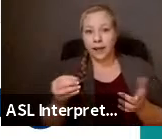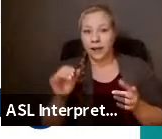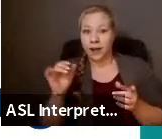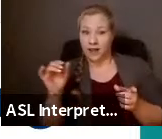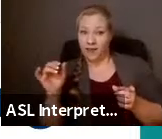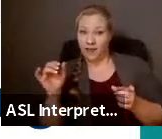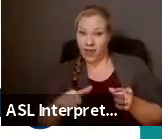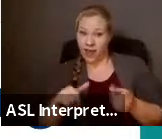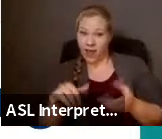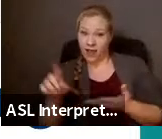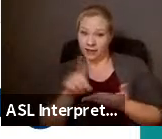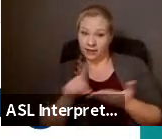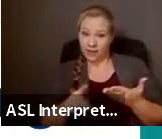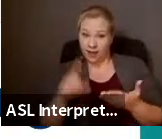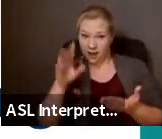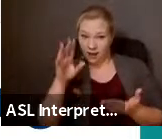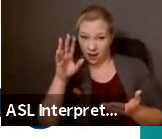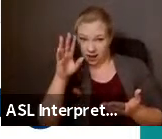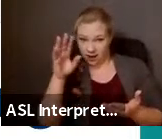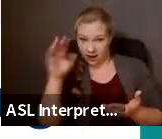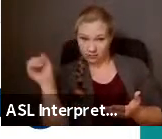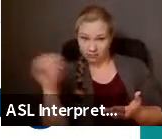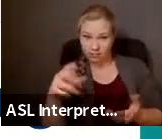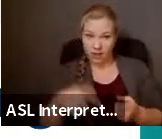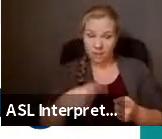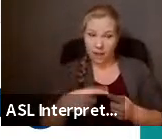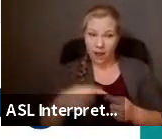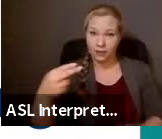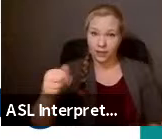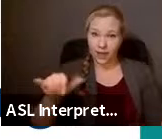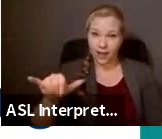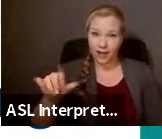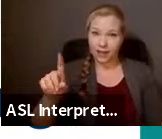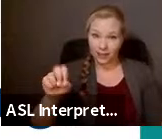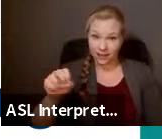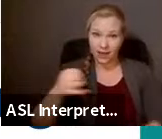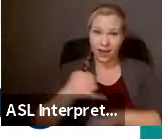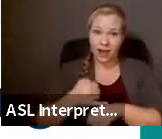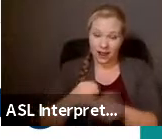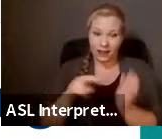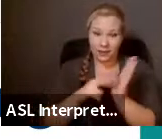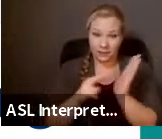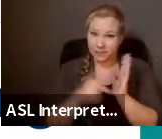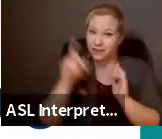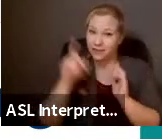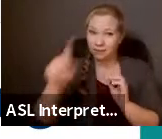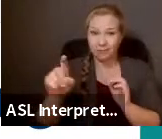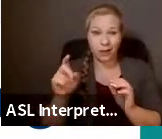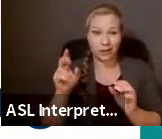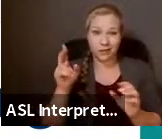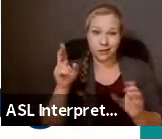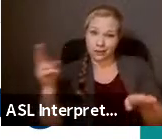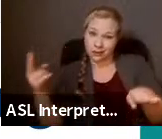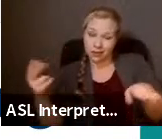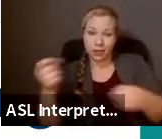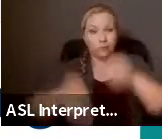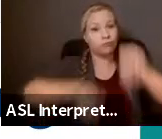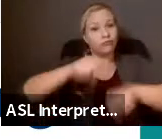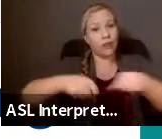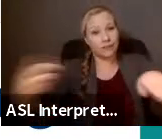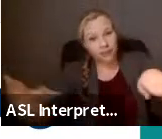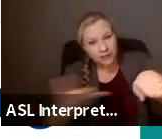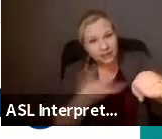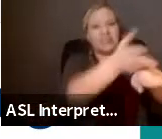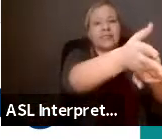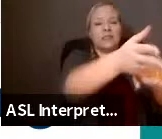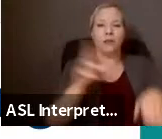Island, we need to tie into the ramps to get back onto the bridge. So think about that as we go through